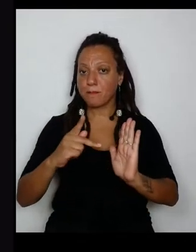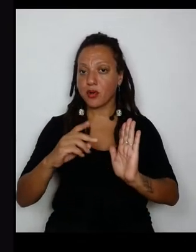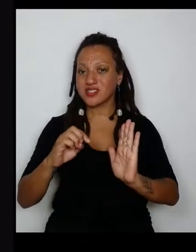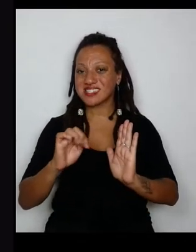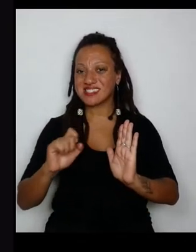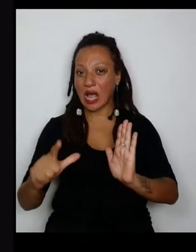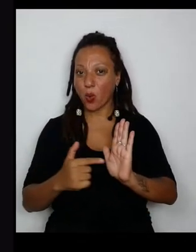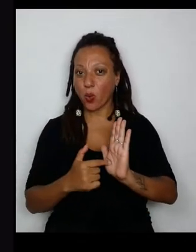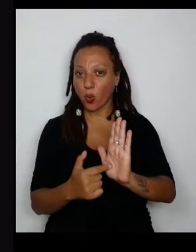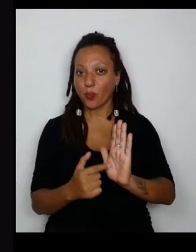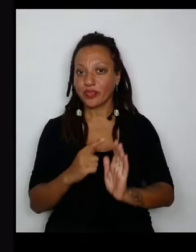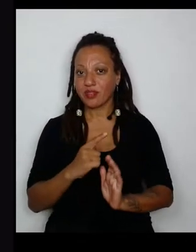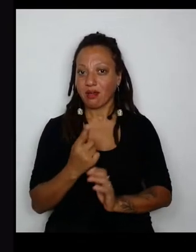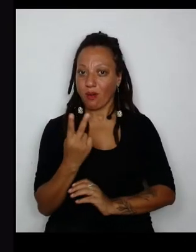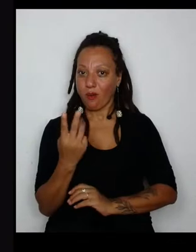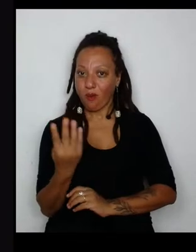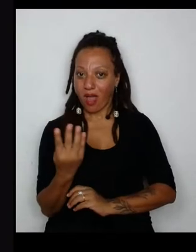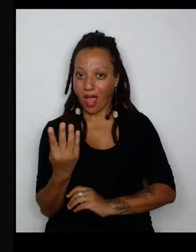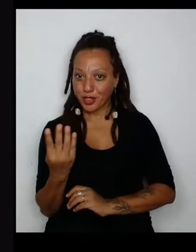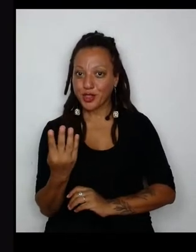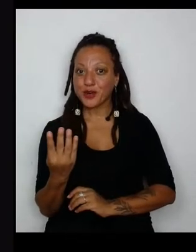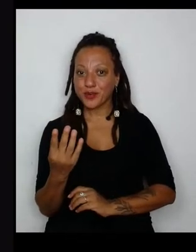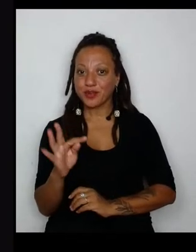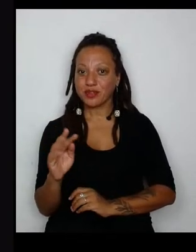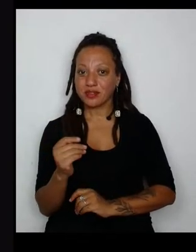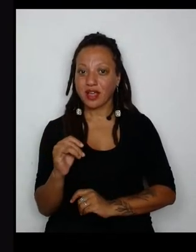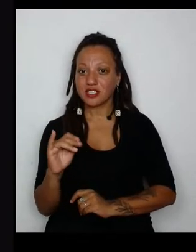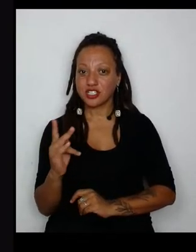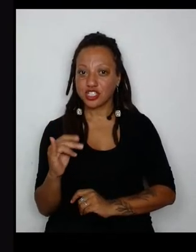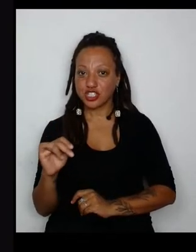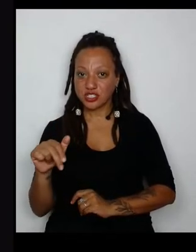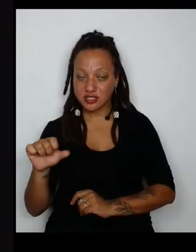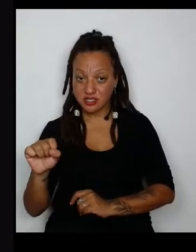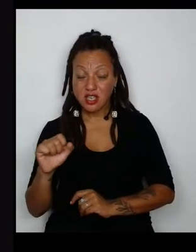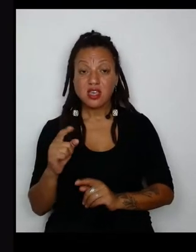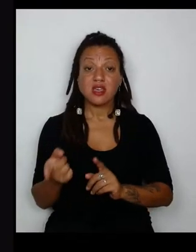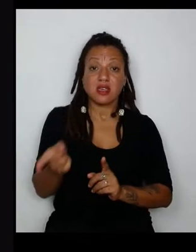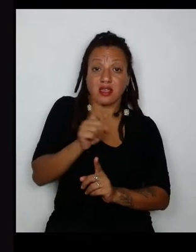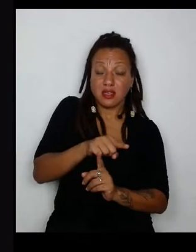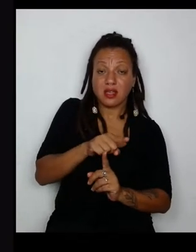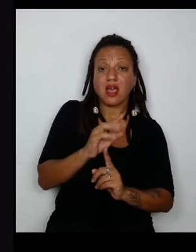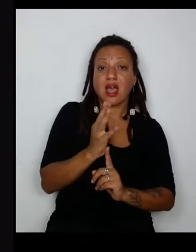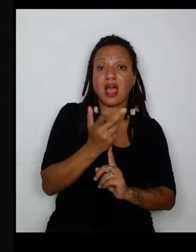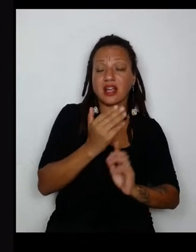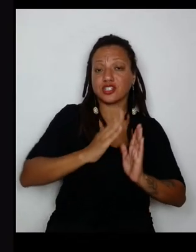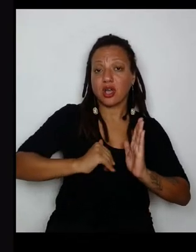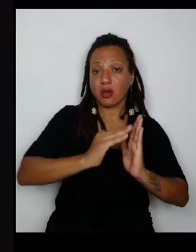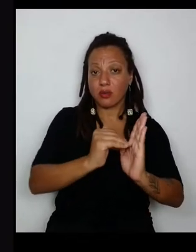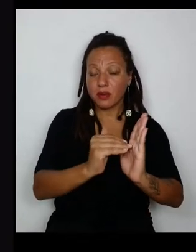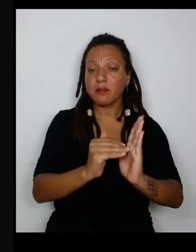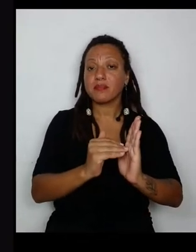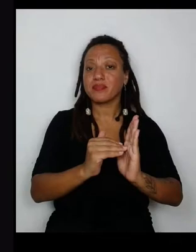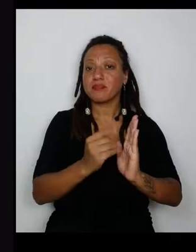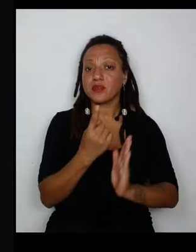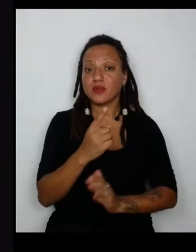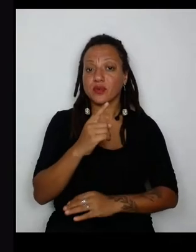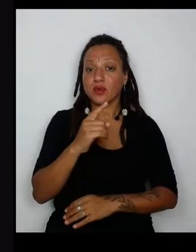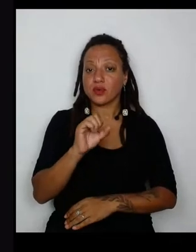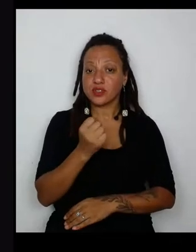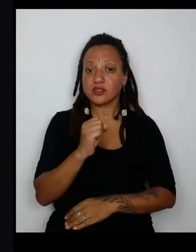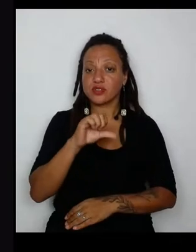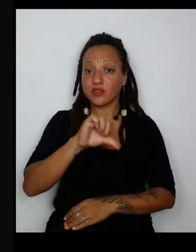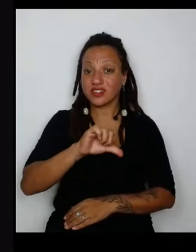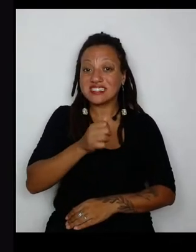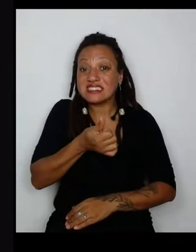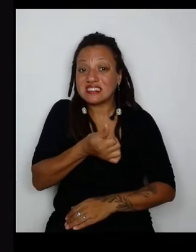a work which gaugan painted in 1896 entitled erha ohipa not working originally